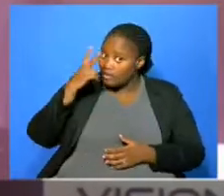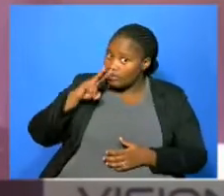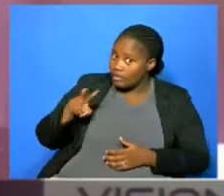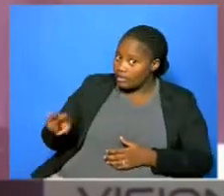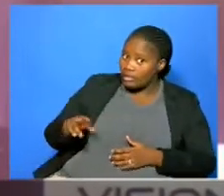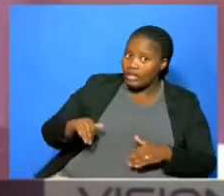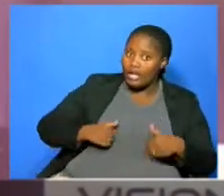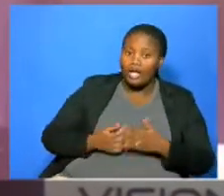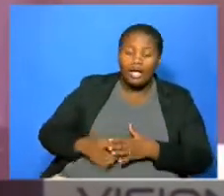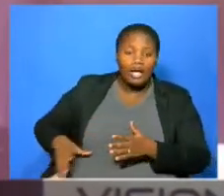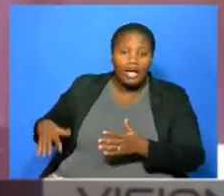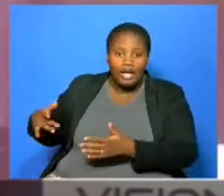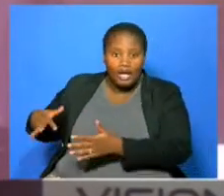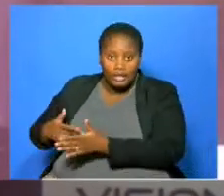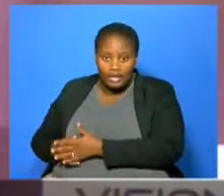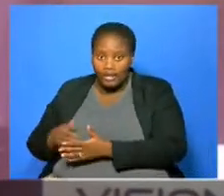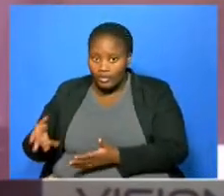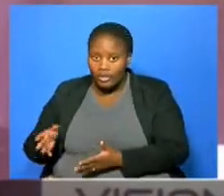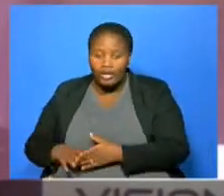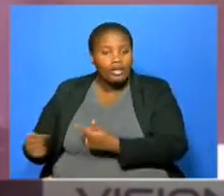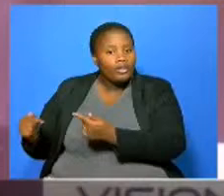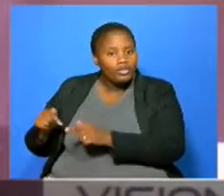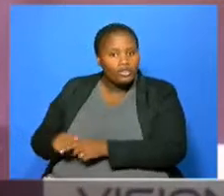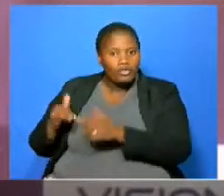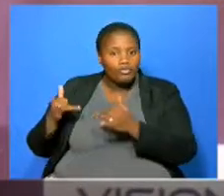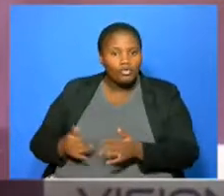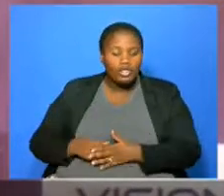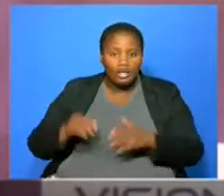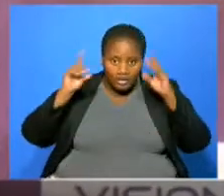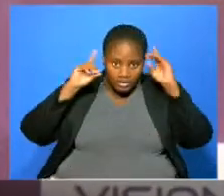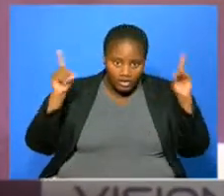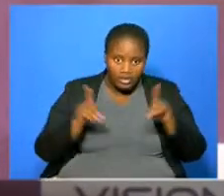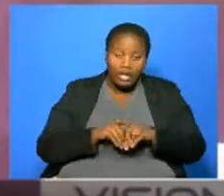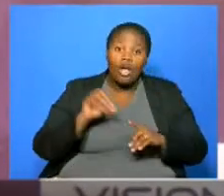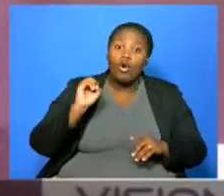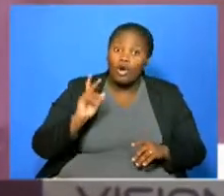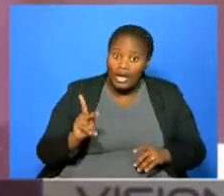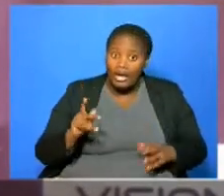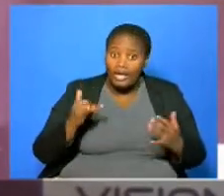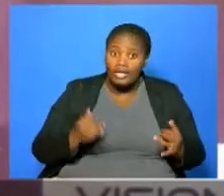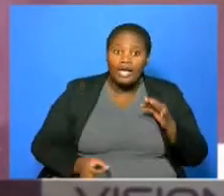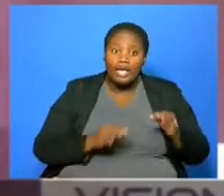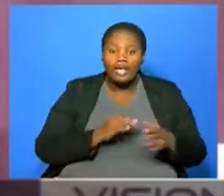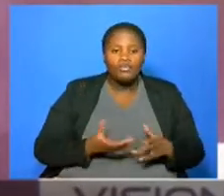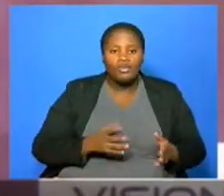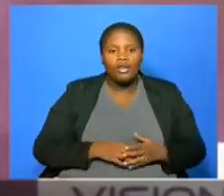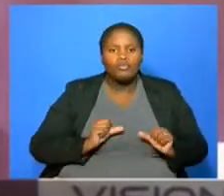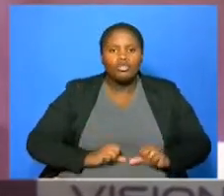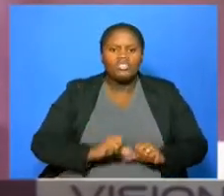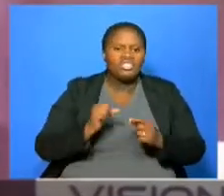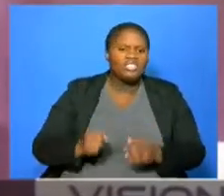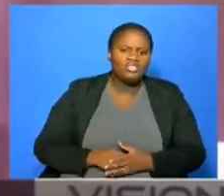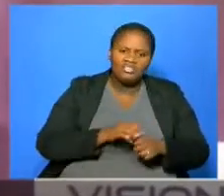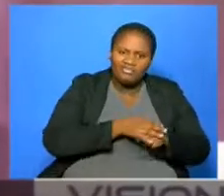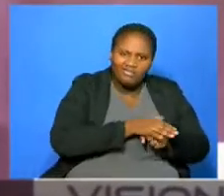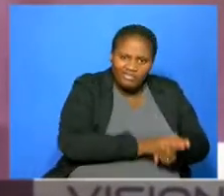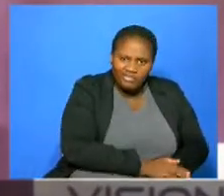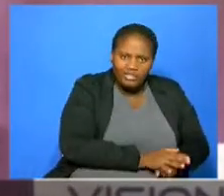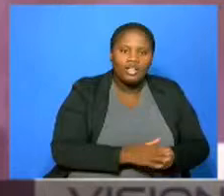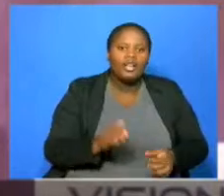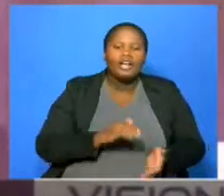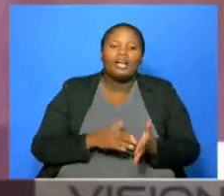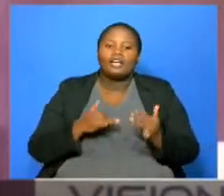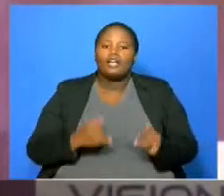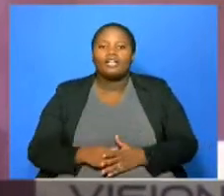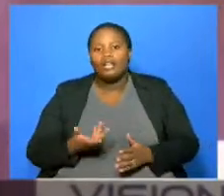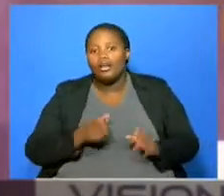introductions, the small boys that are controlling the midfield, we resorted to say, no, okay, if we keep on applying pressure and keep on being concentrated,